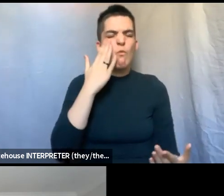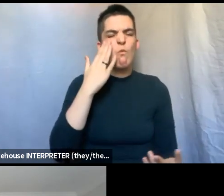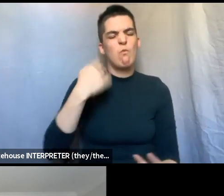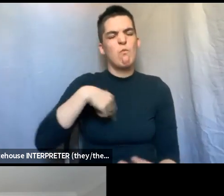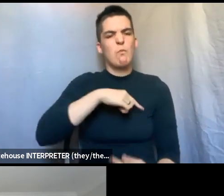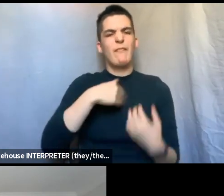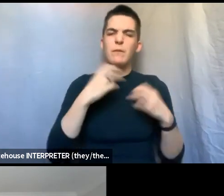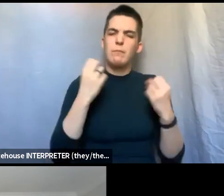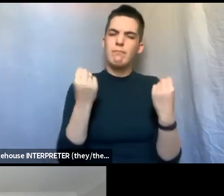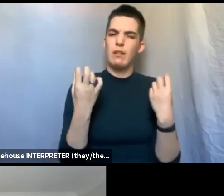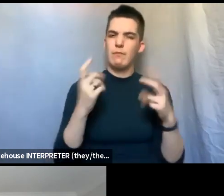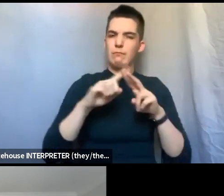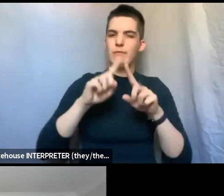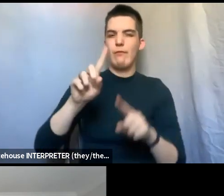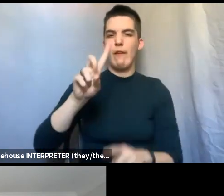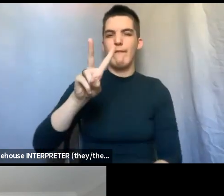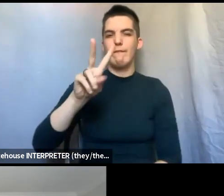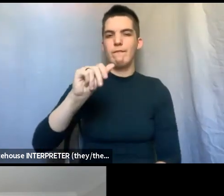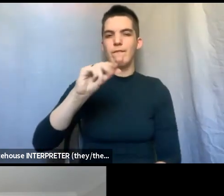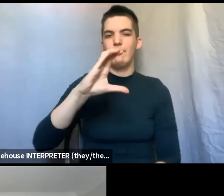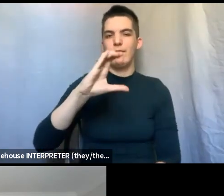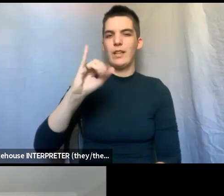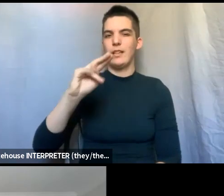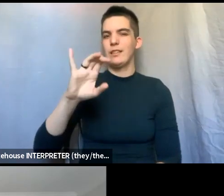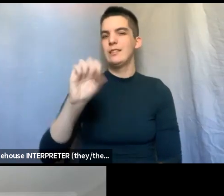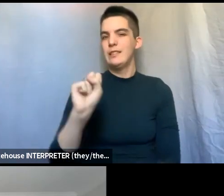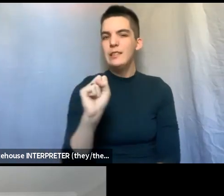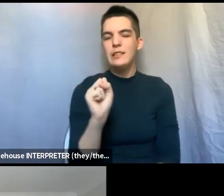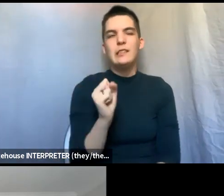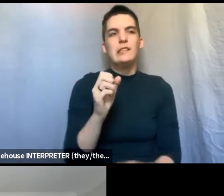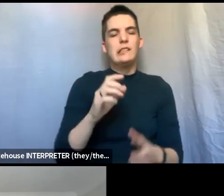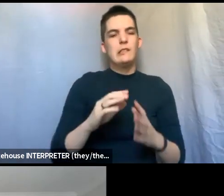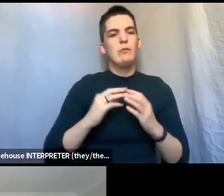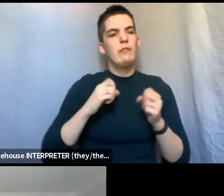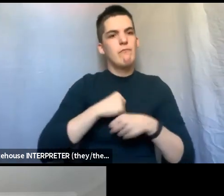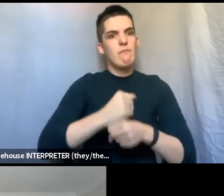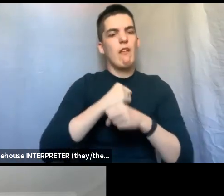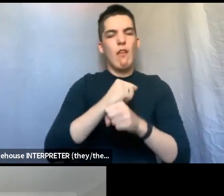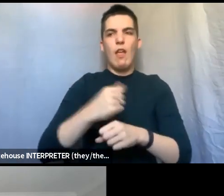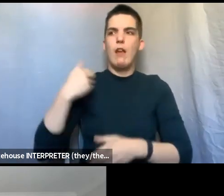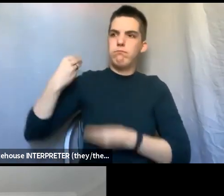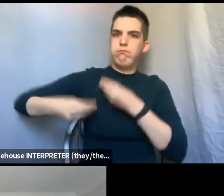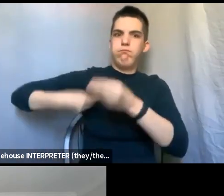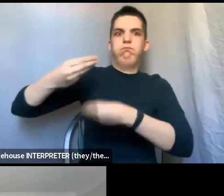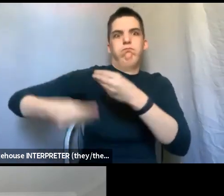will be able to do this in 2020 for this catastrophe.